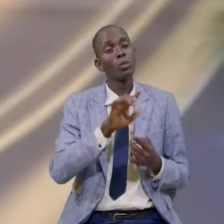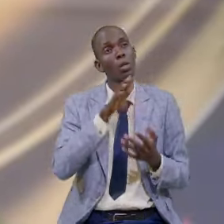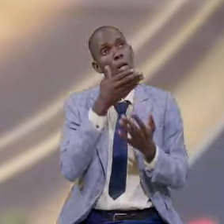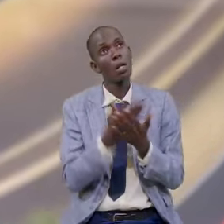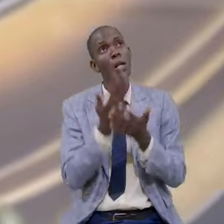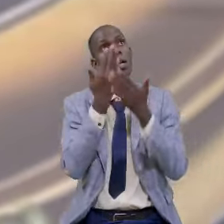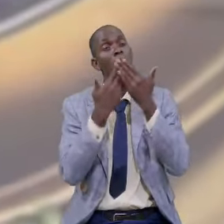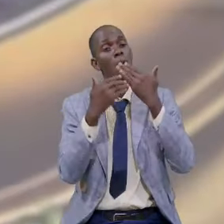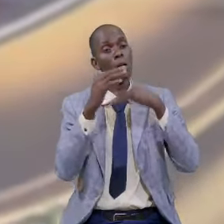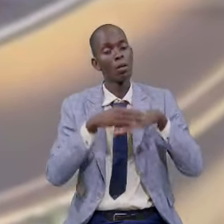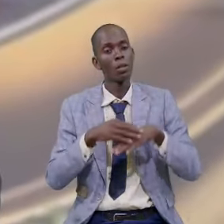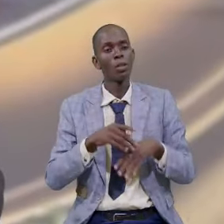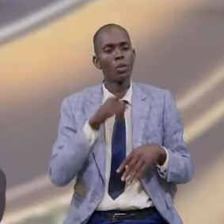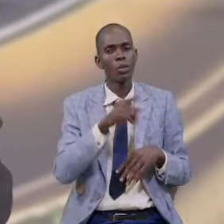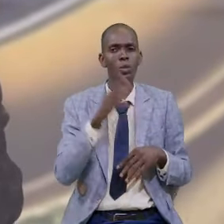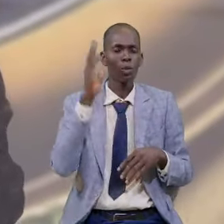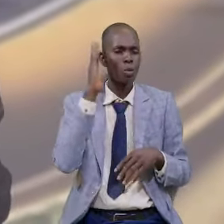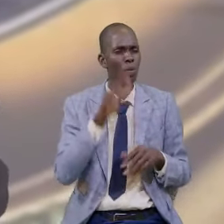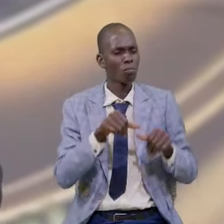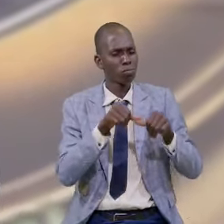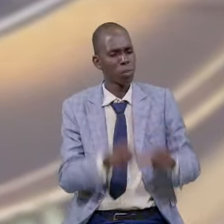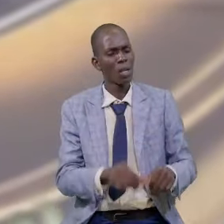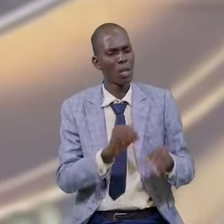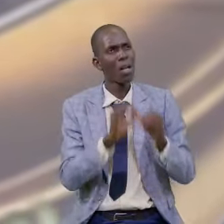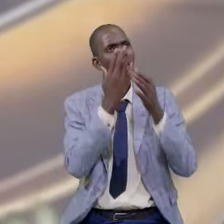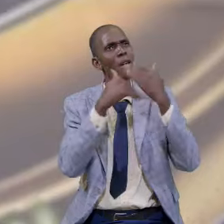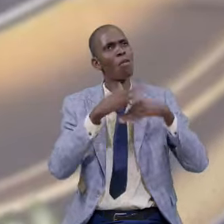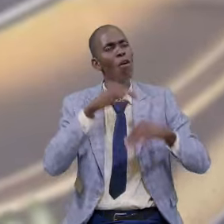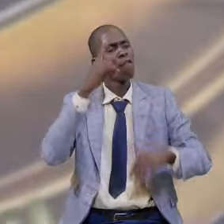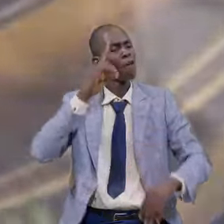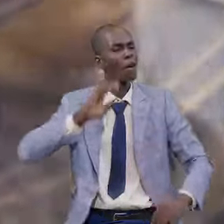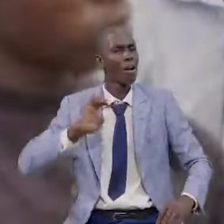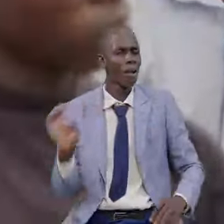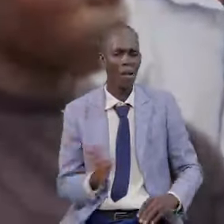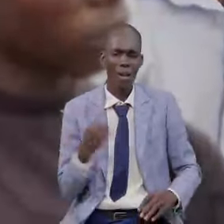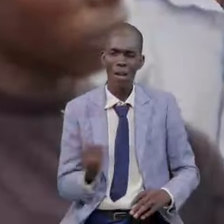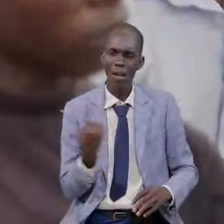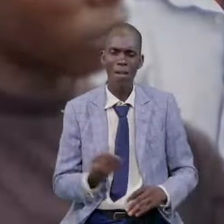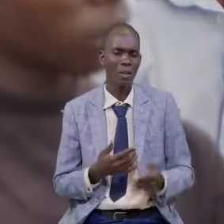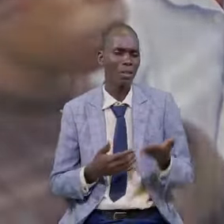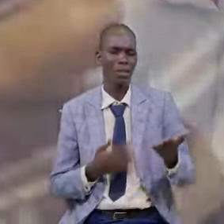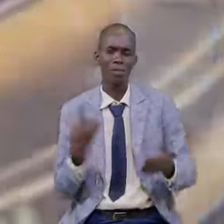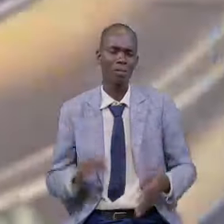to spend eternity in heaven. Am I right? Why are you in a hurry?